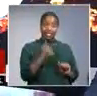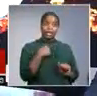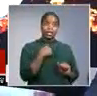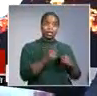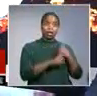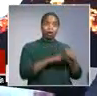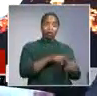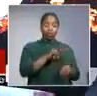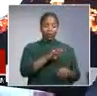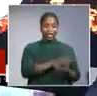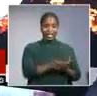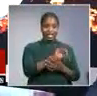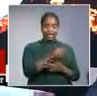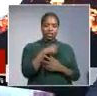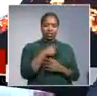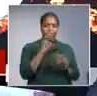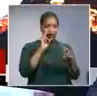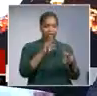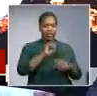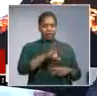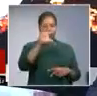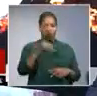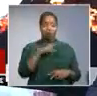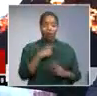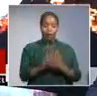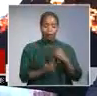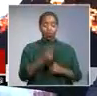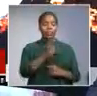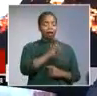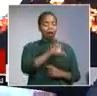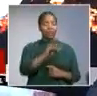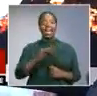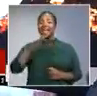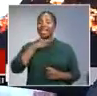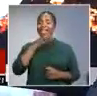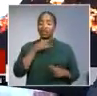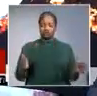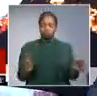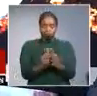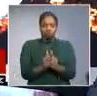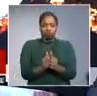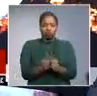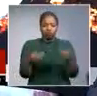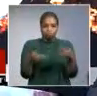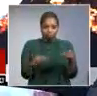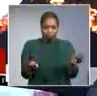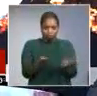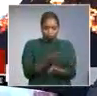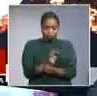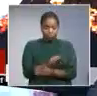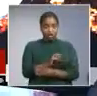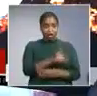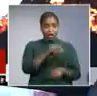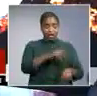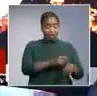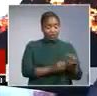2013. Trade and investment was top of mind as both countries look to resolve their respective economic challenges: South Africa's need for